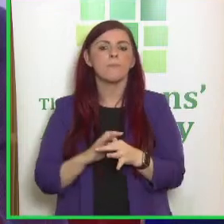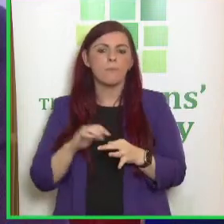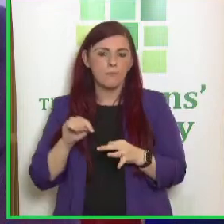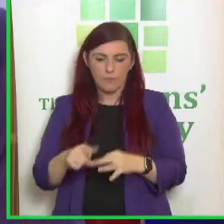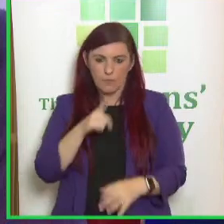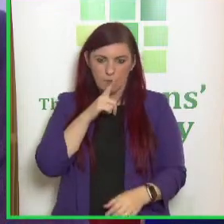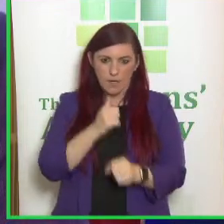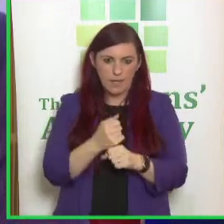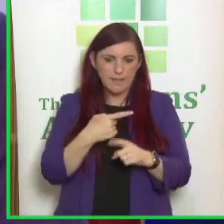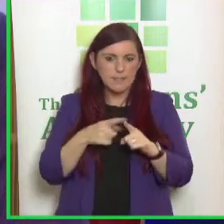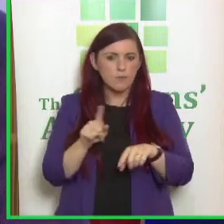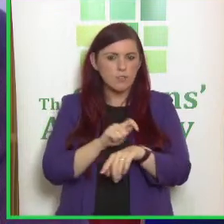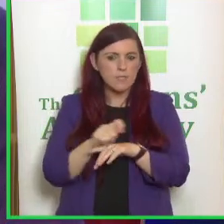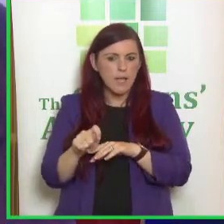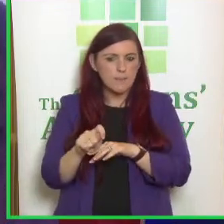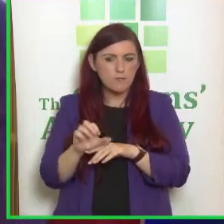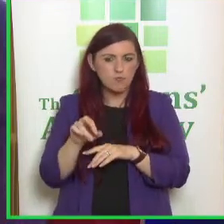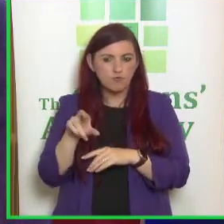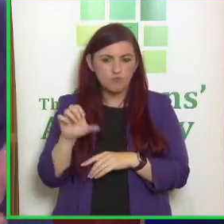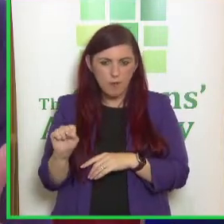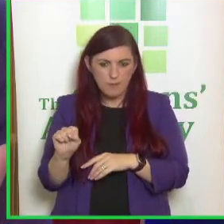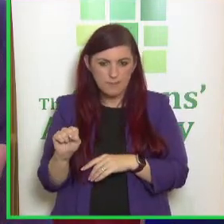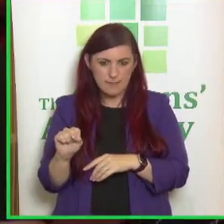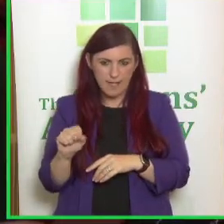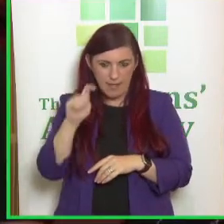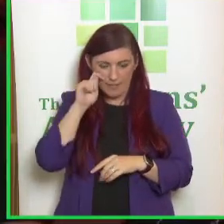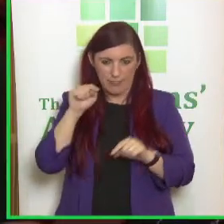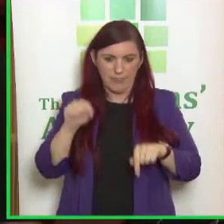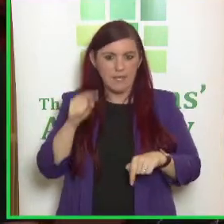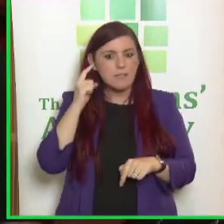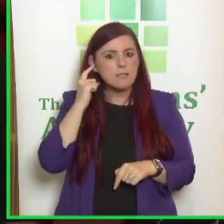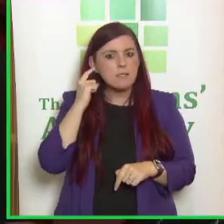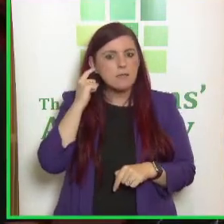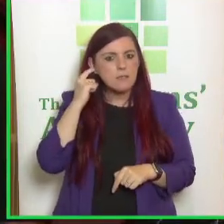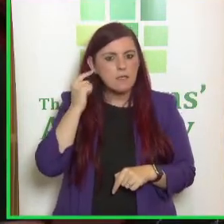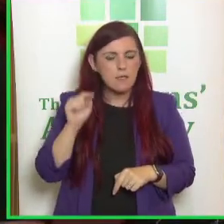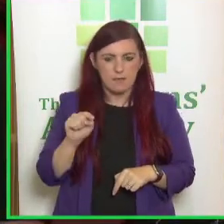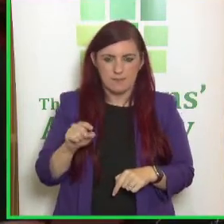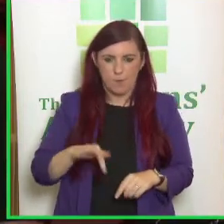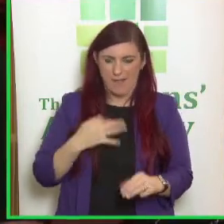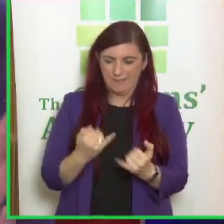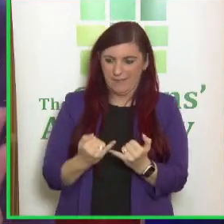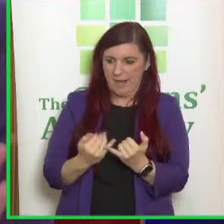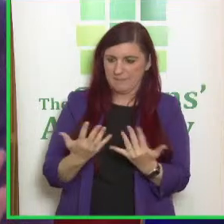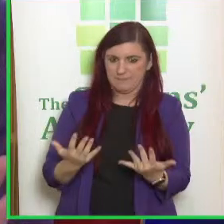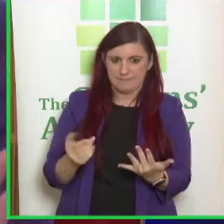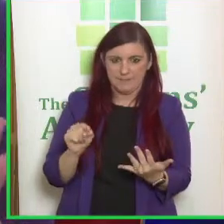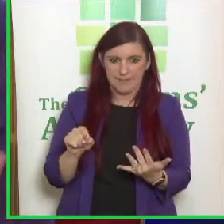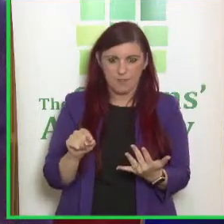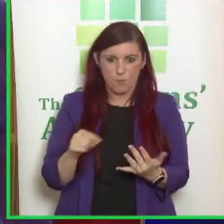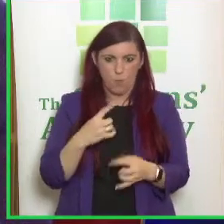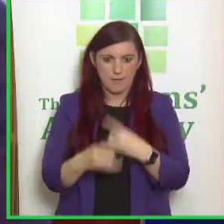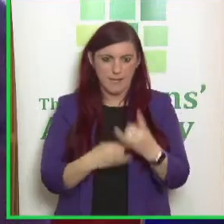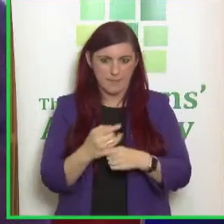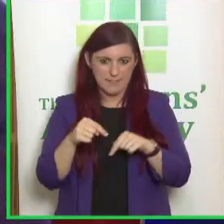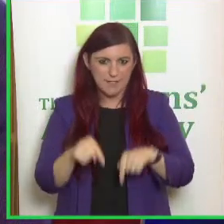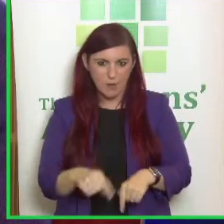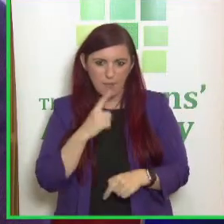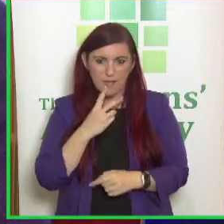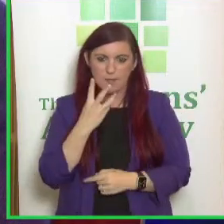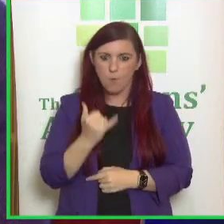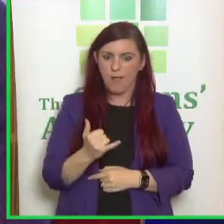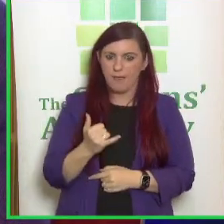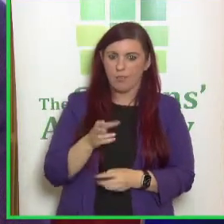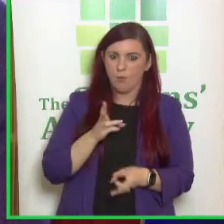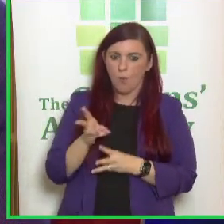types of drugs, Lynn, again, I think this is where I'm open, right, in relation to what happens here, and that's where I think the work of the